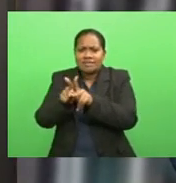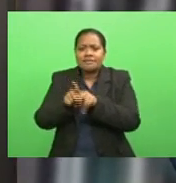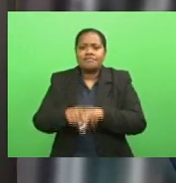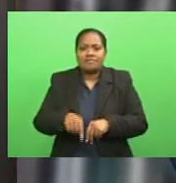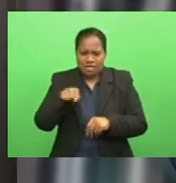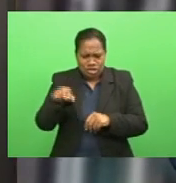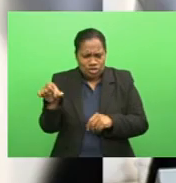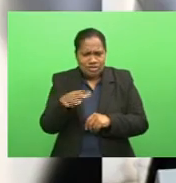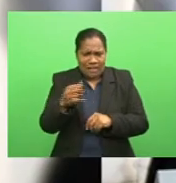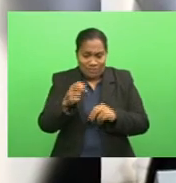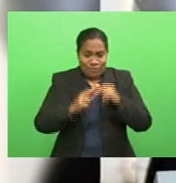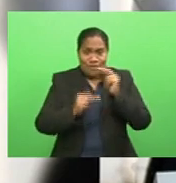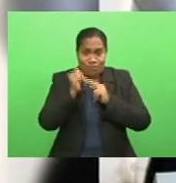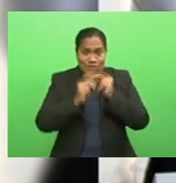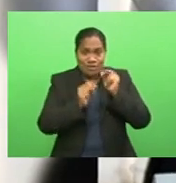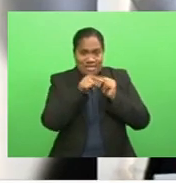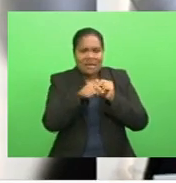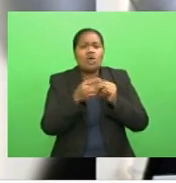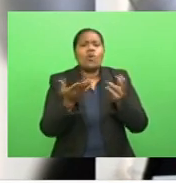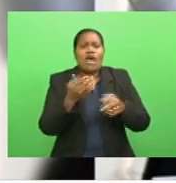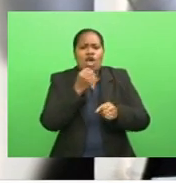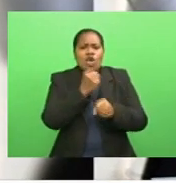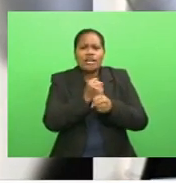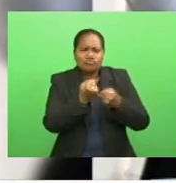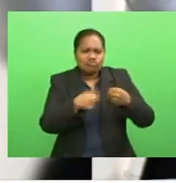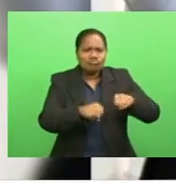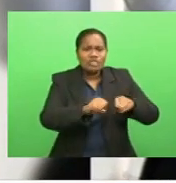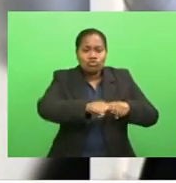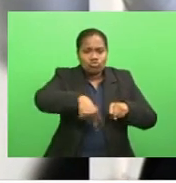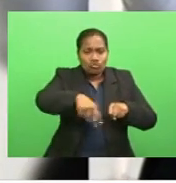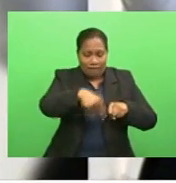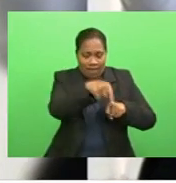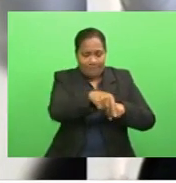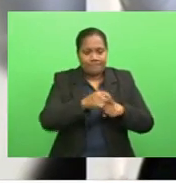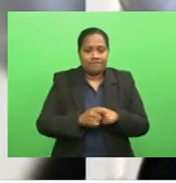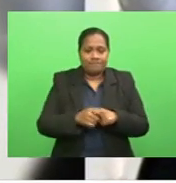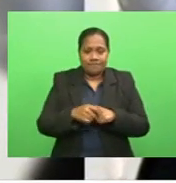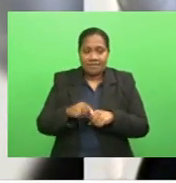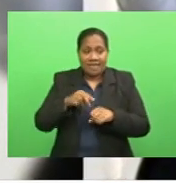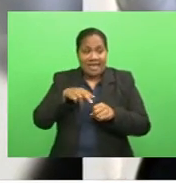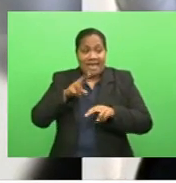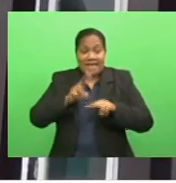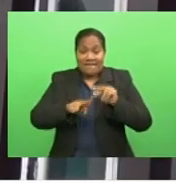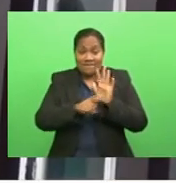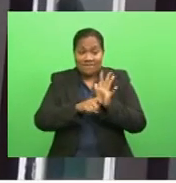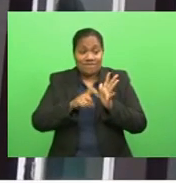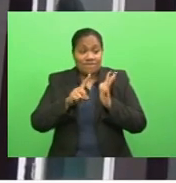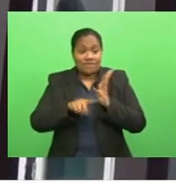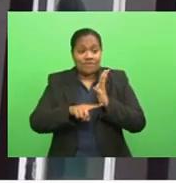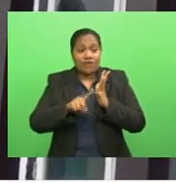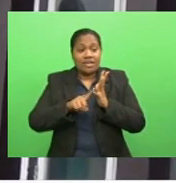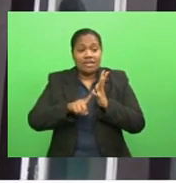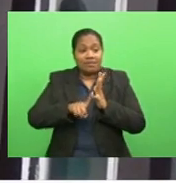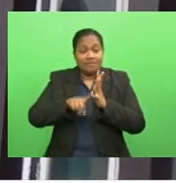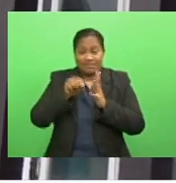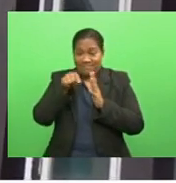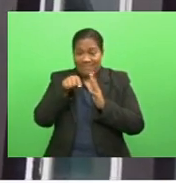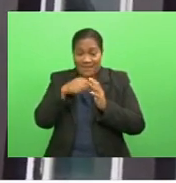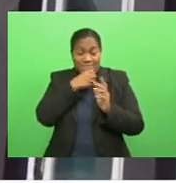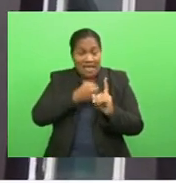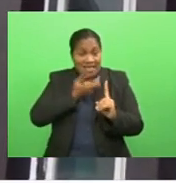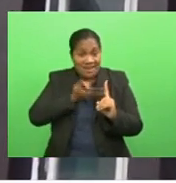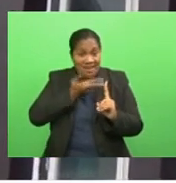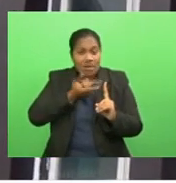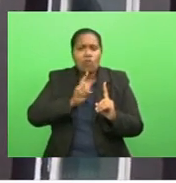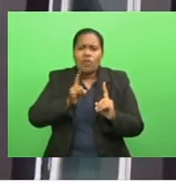in Suva. In 2014, the then FRU chair Filimoni Wangambada announced the 10-story project as an